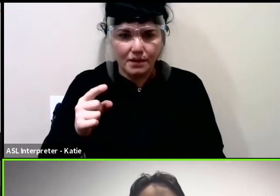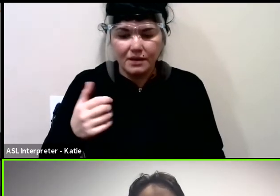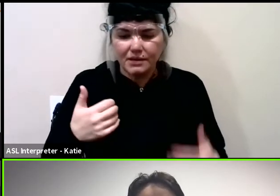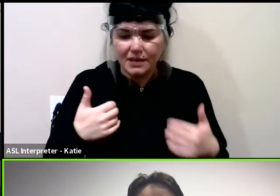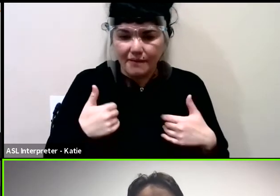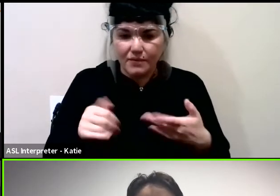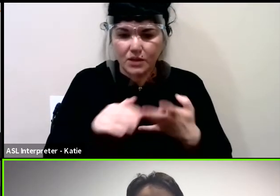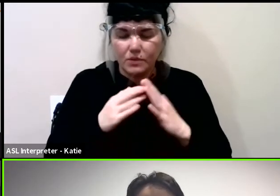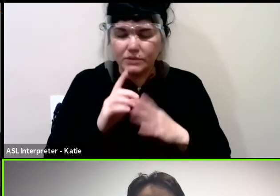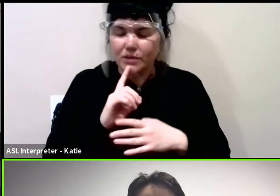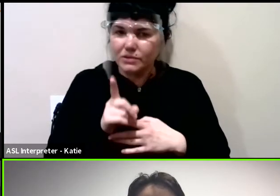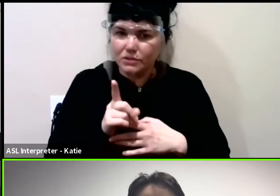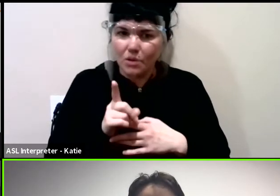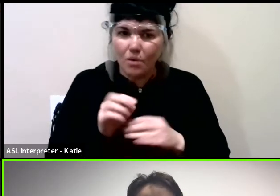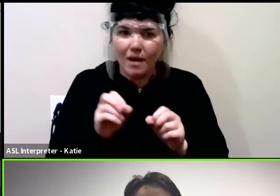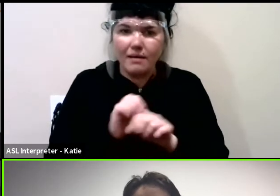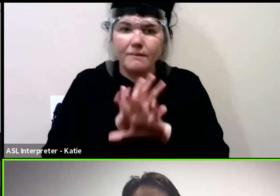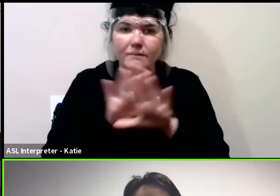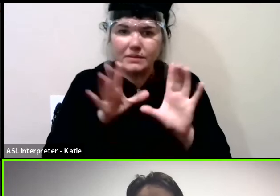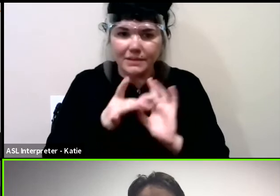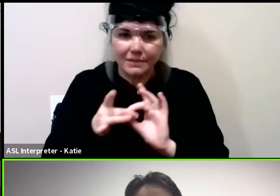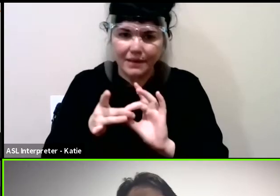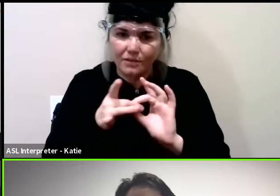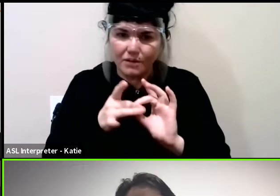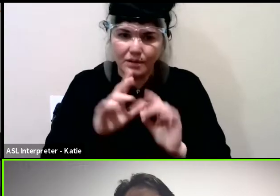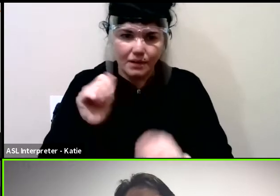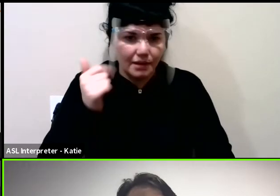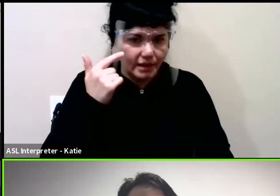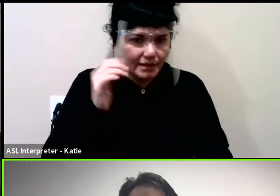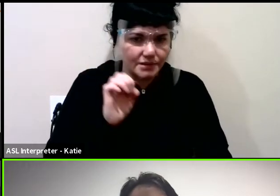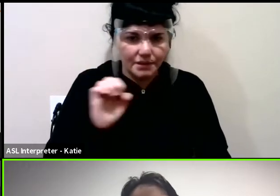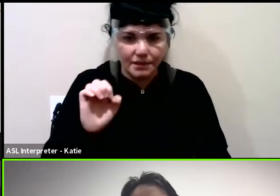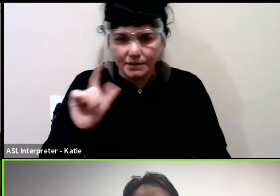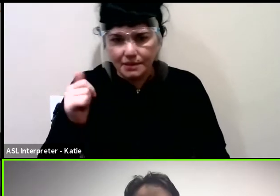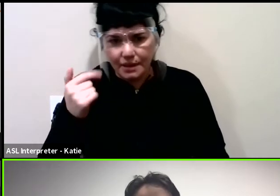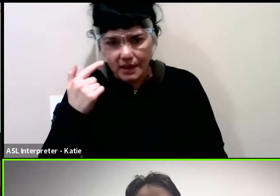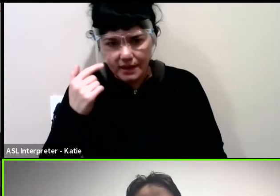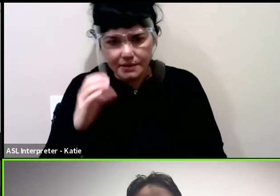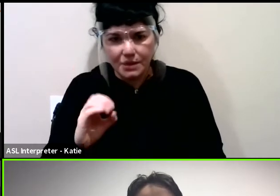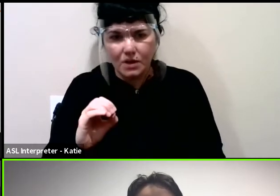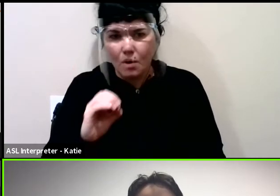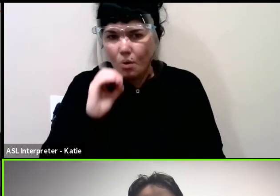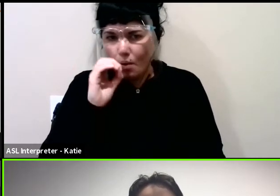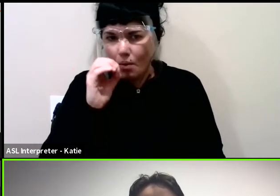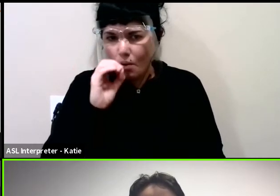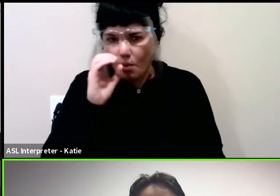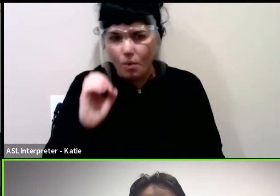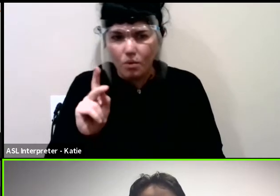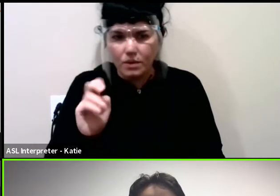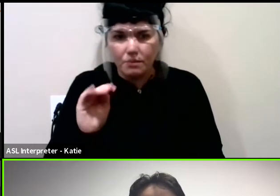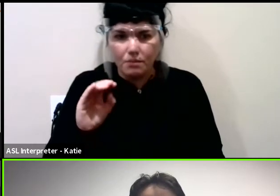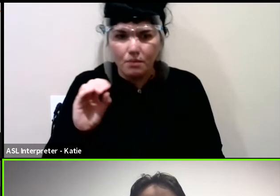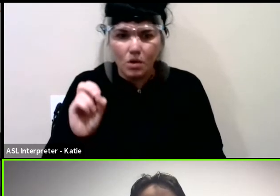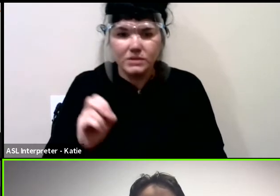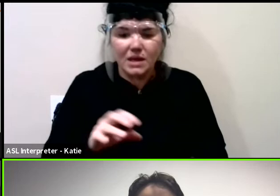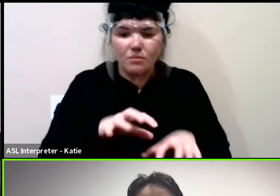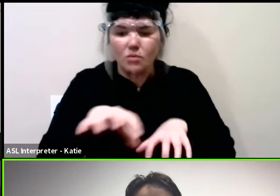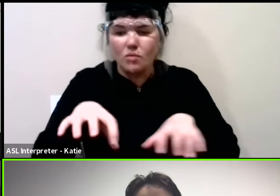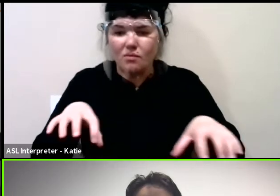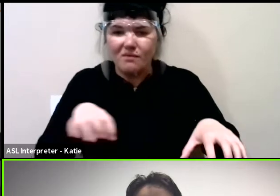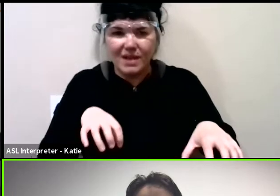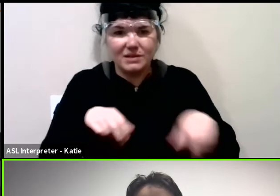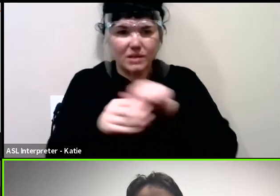evidently together east lansing lansing okamos and dilute them into rural communities that surround it